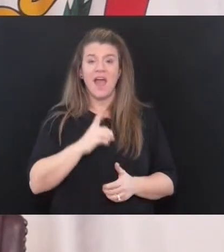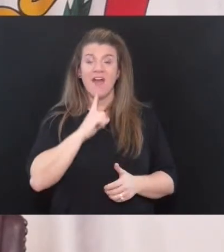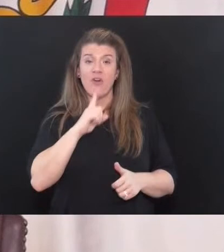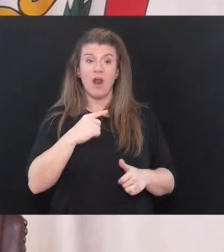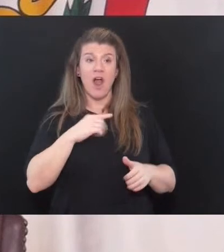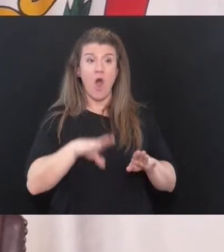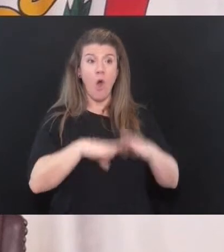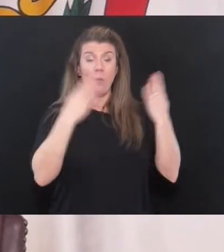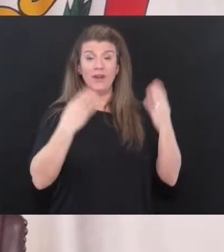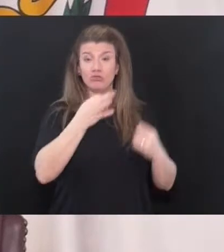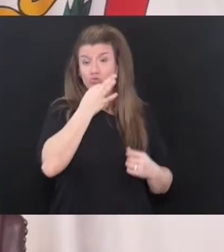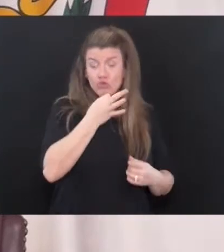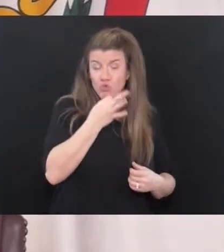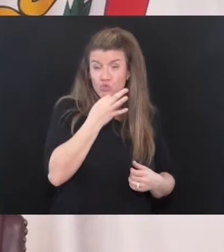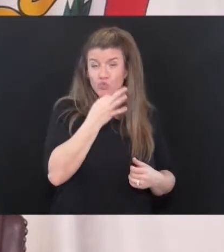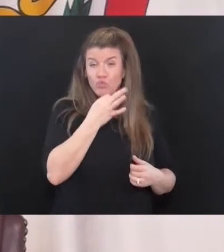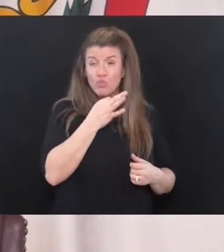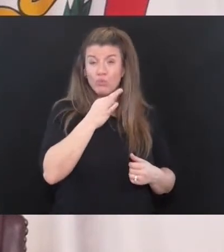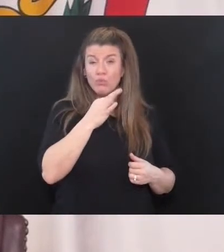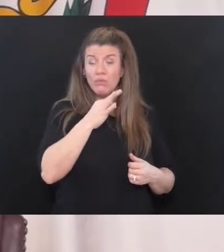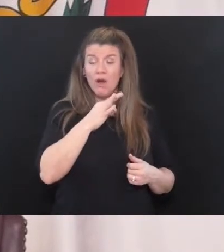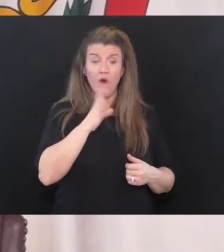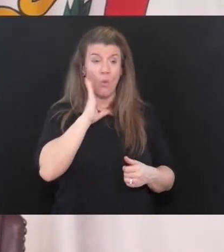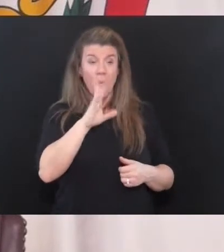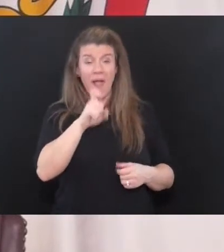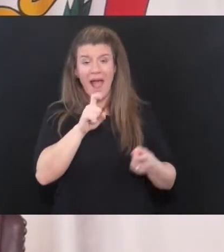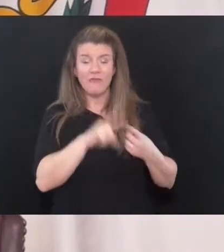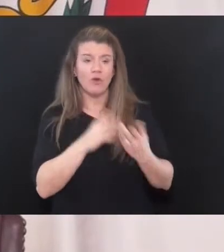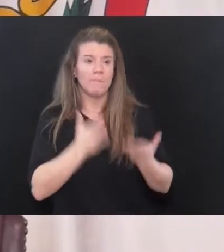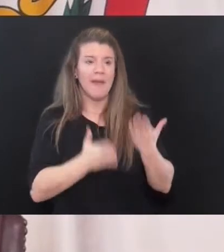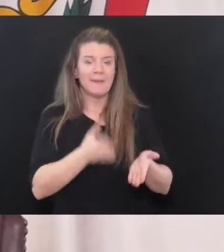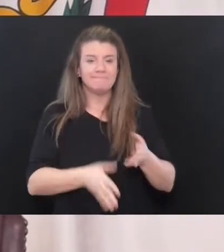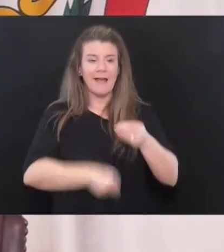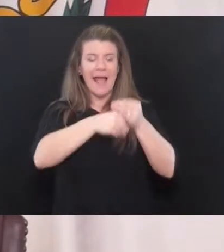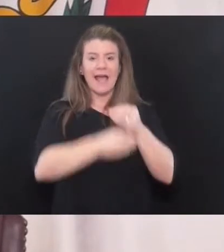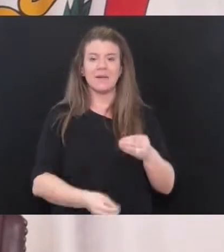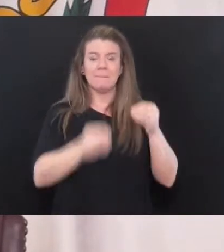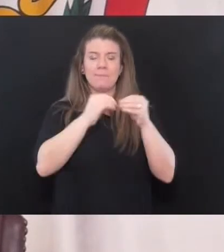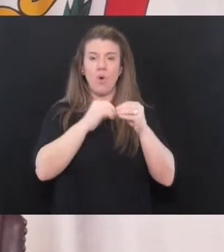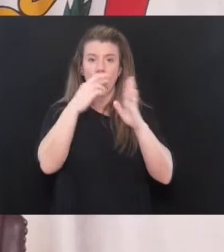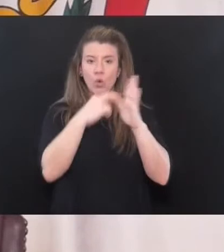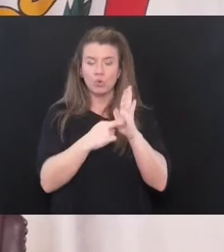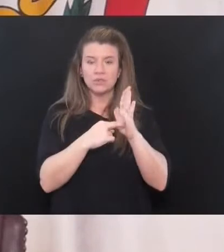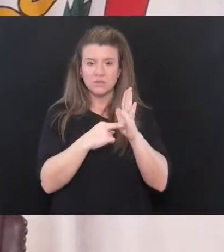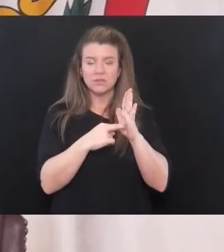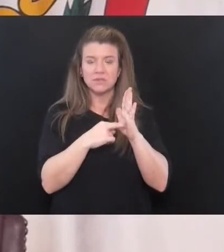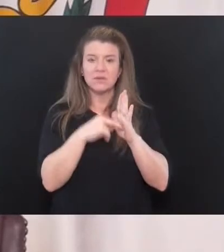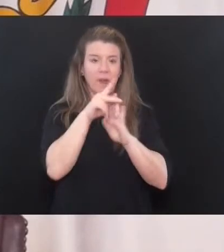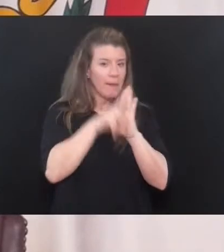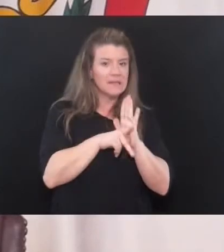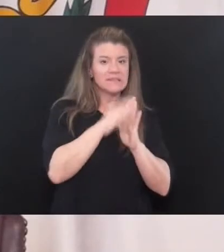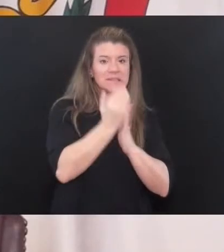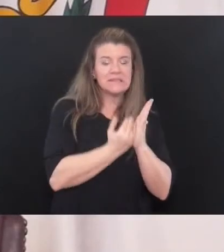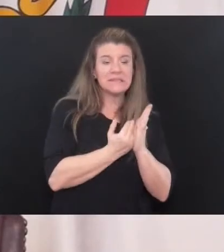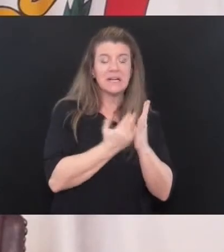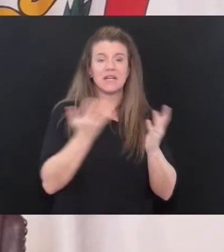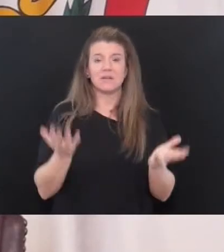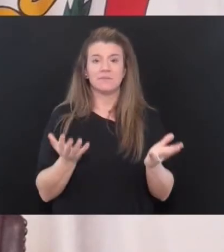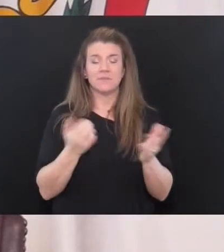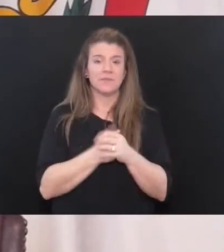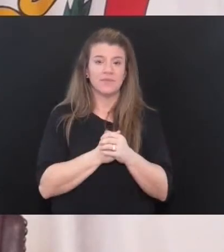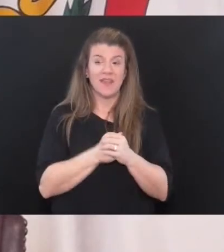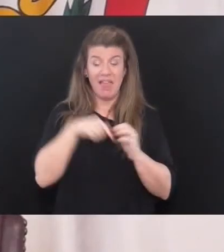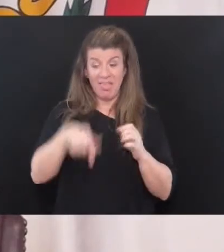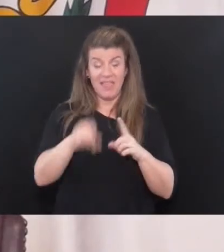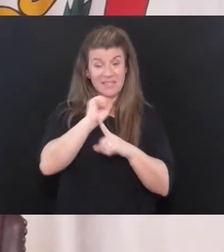too soon, are we going to have to put additional restrictions back on and everything? In